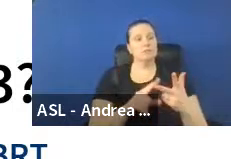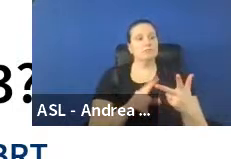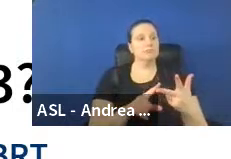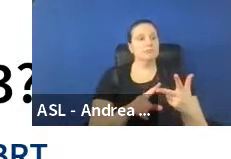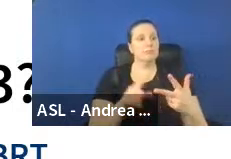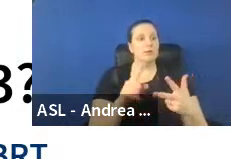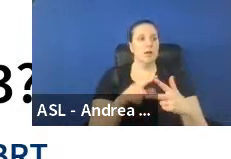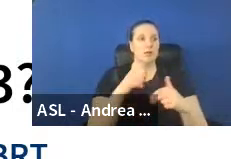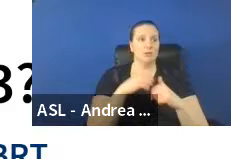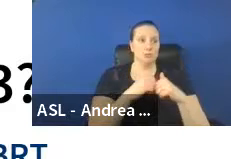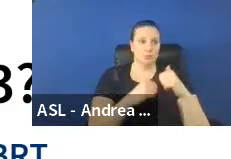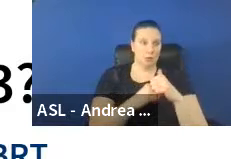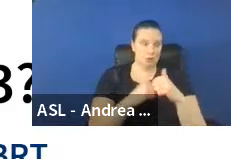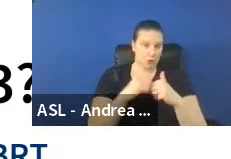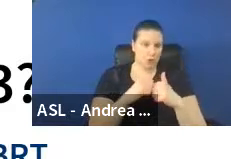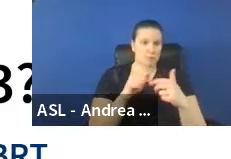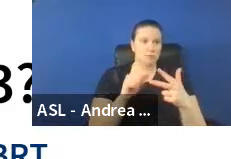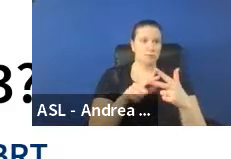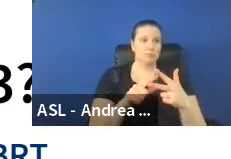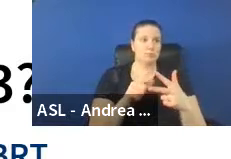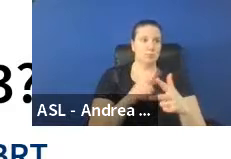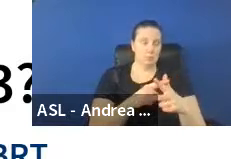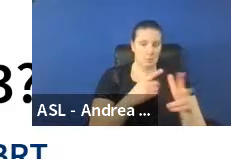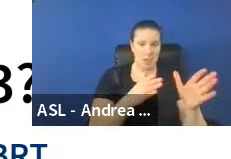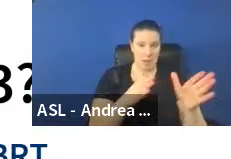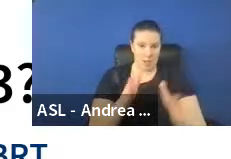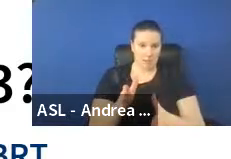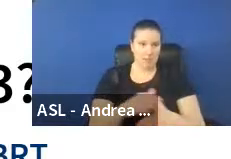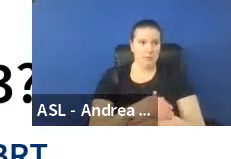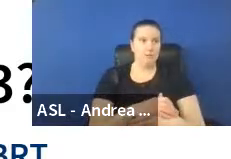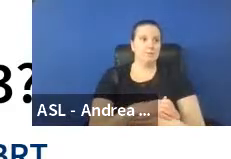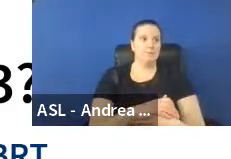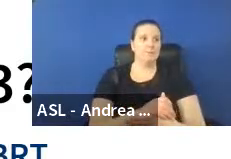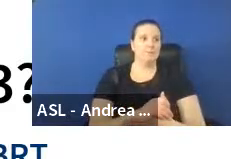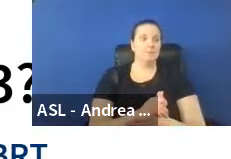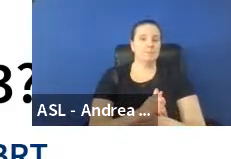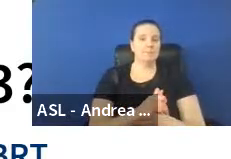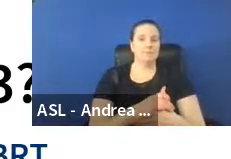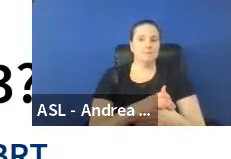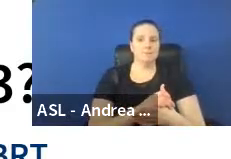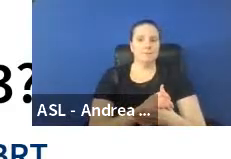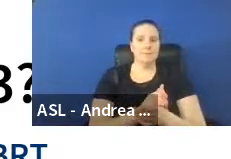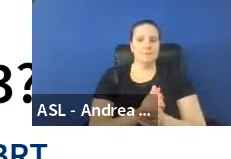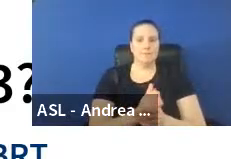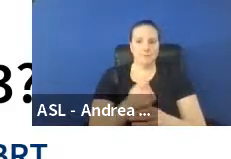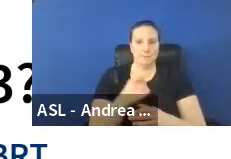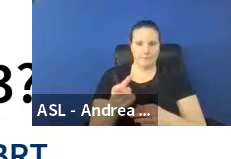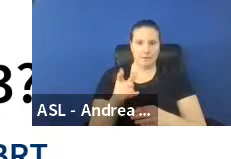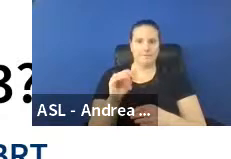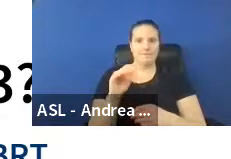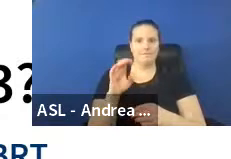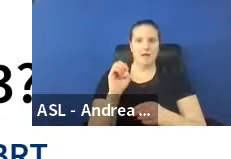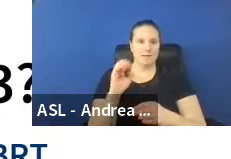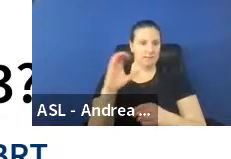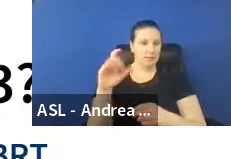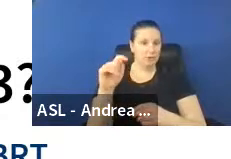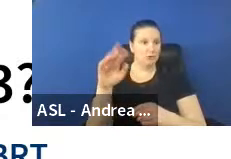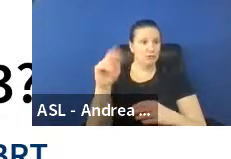in construction, and one that is planned. And the Vine and the C-Tran Express bus